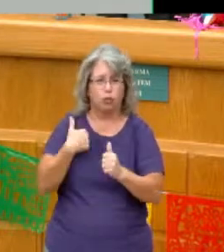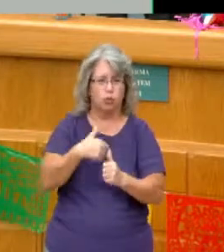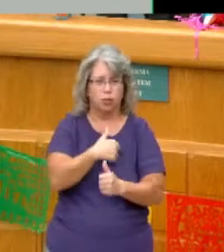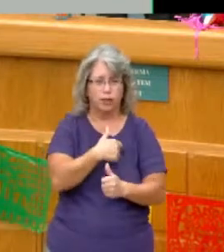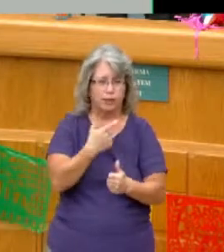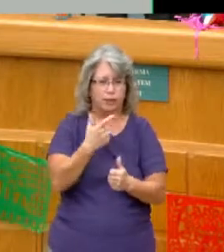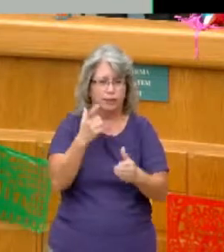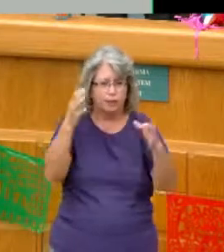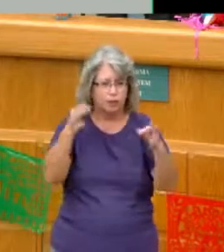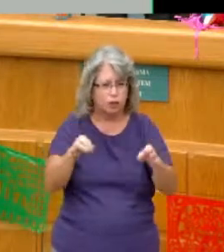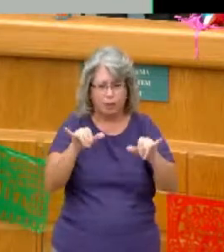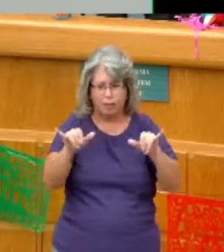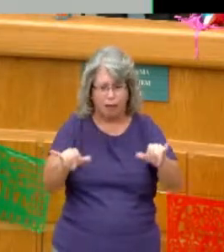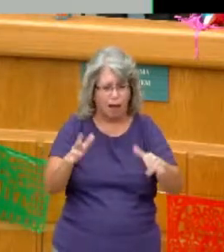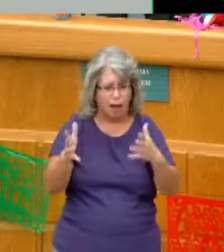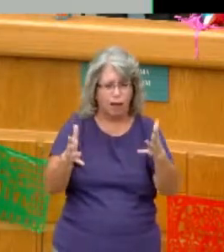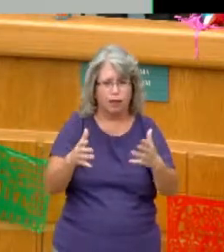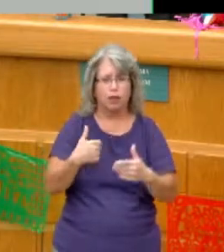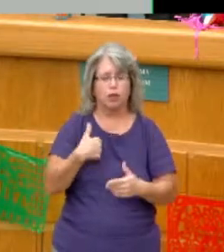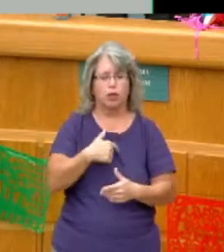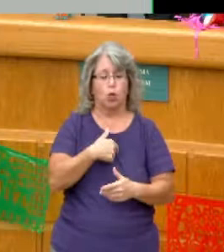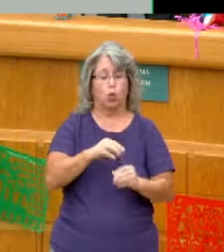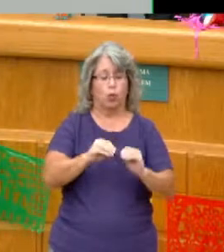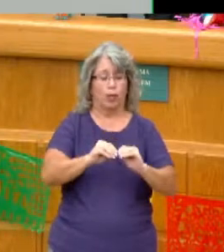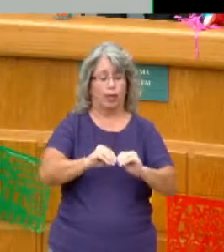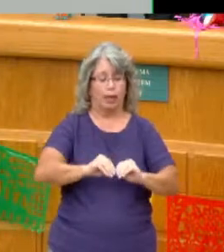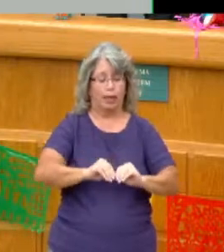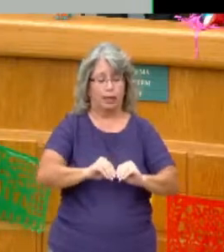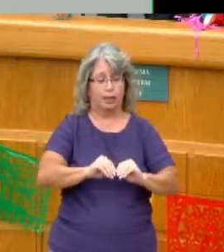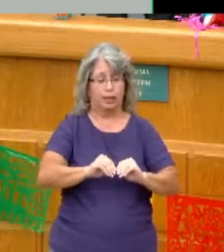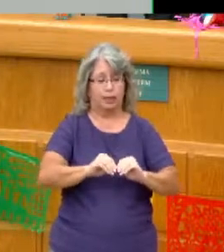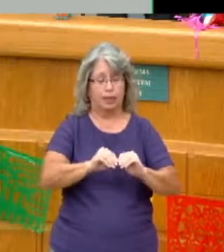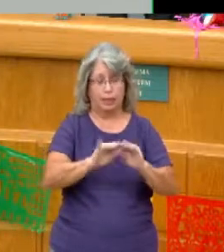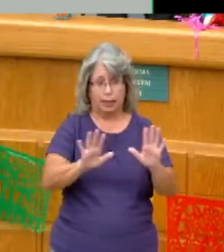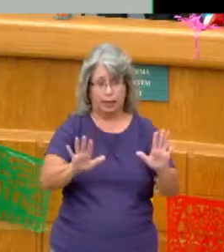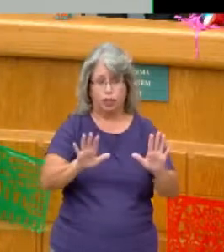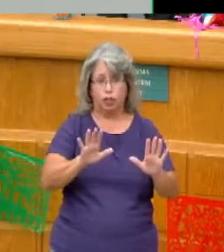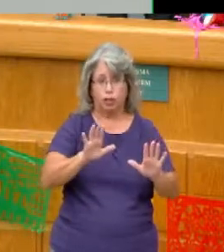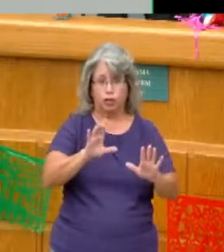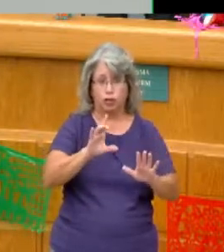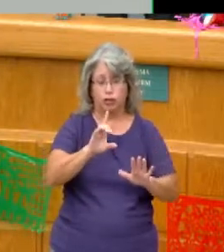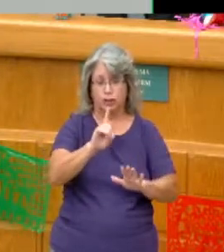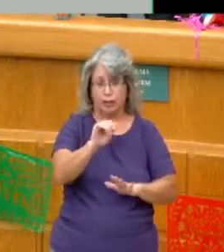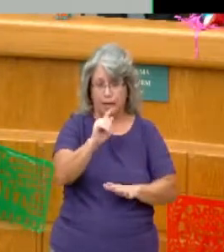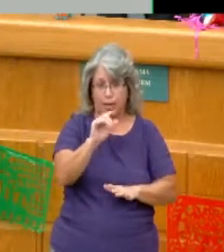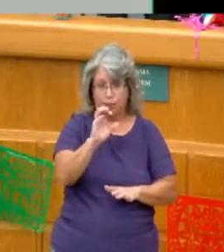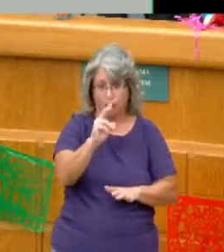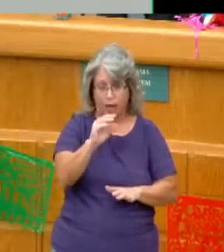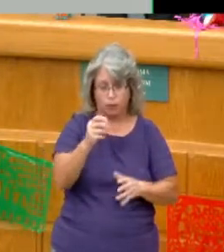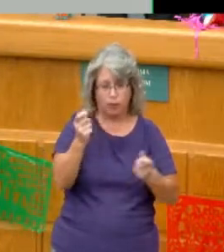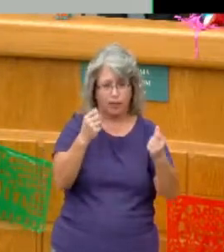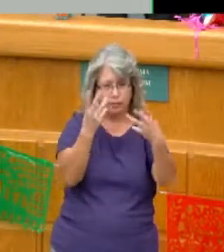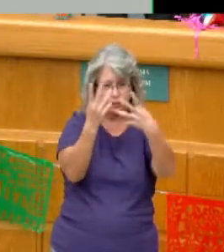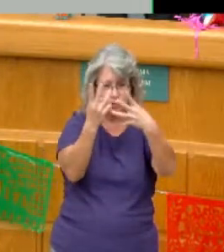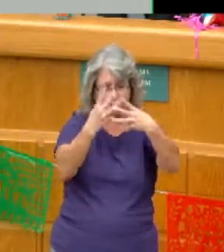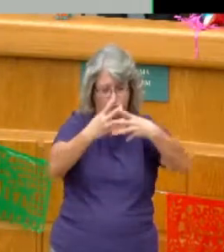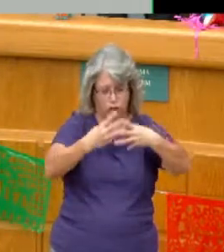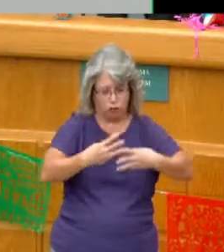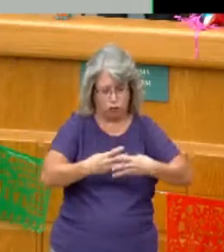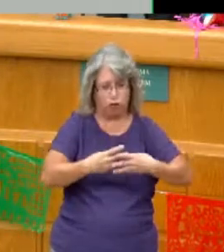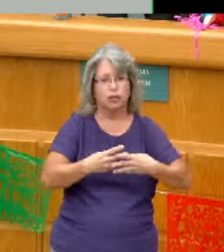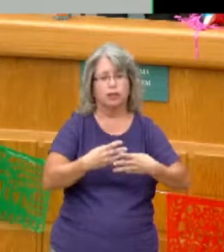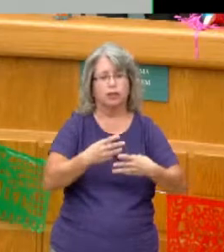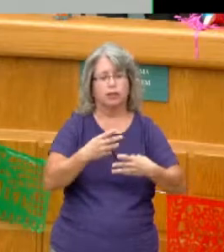database for people that occur multiple times, and then we measure the amount of time between positive